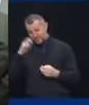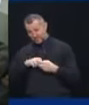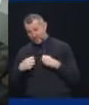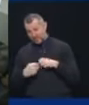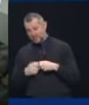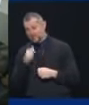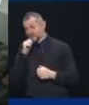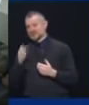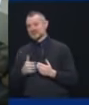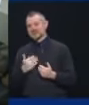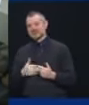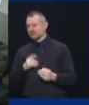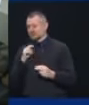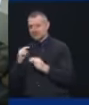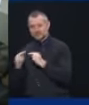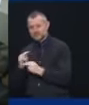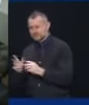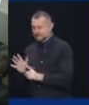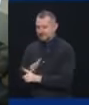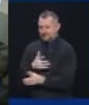and change their mind, if that's